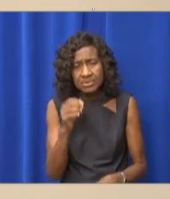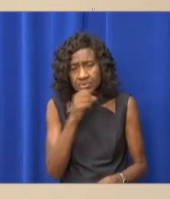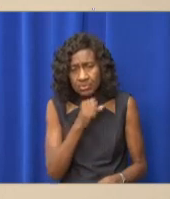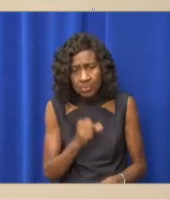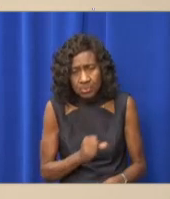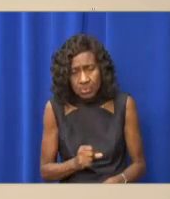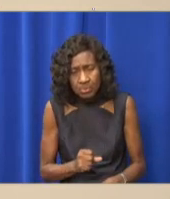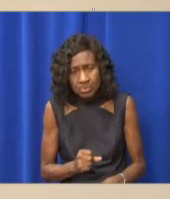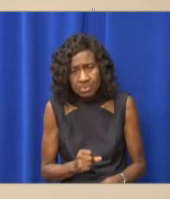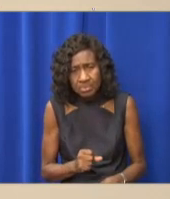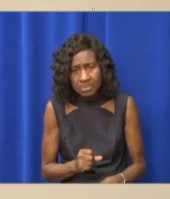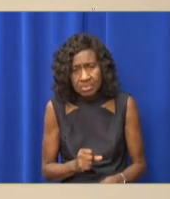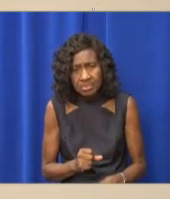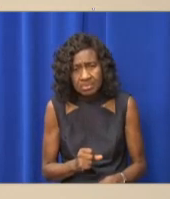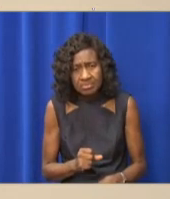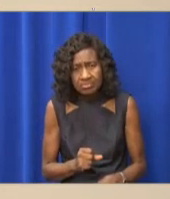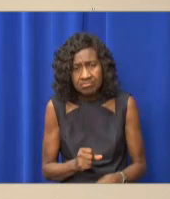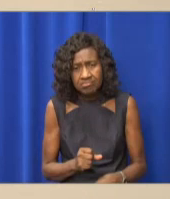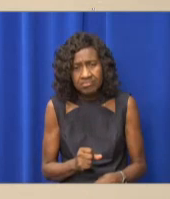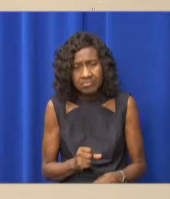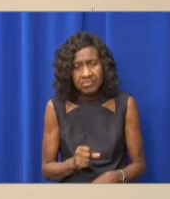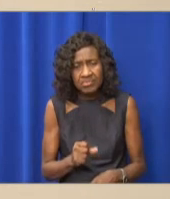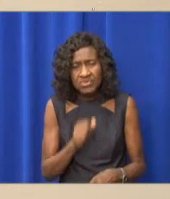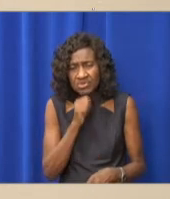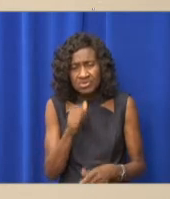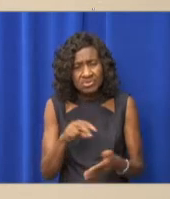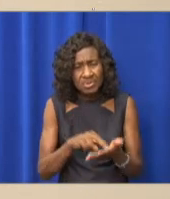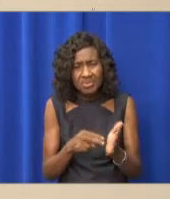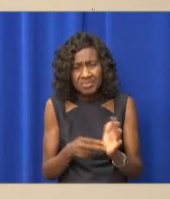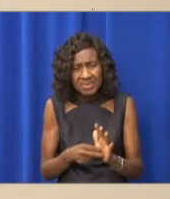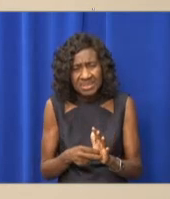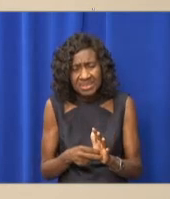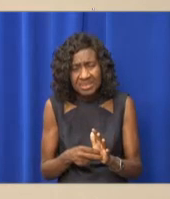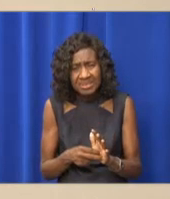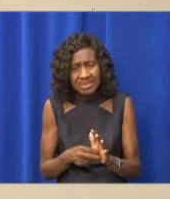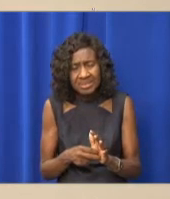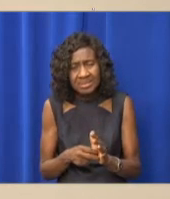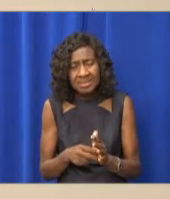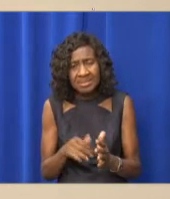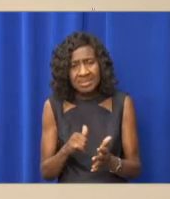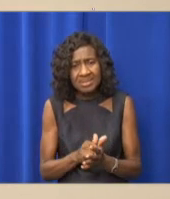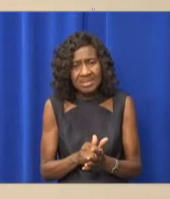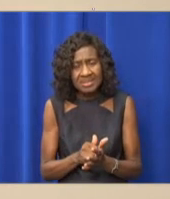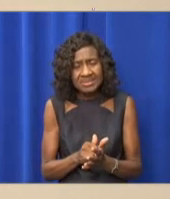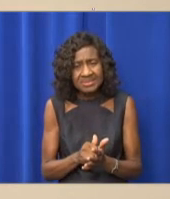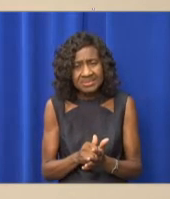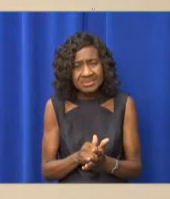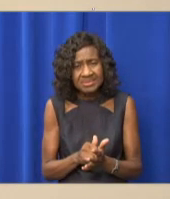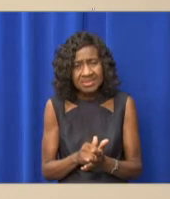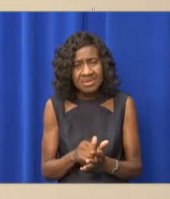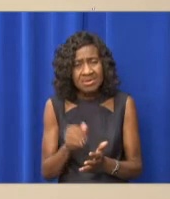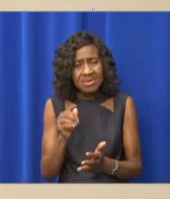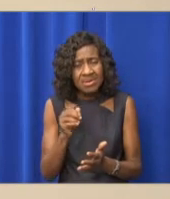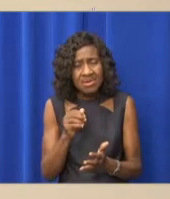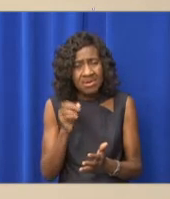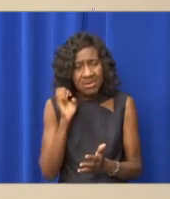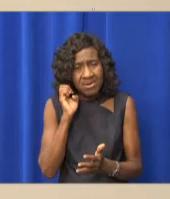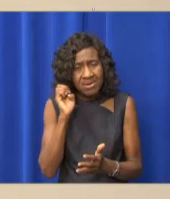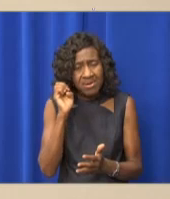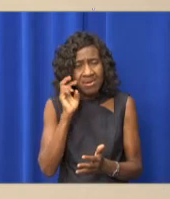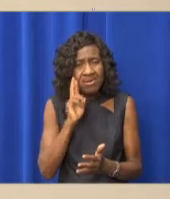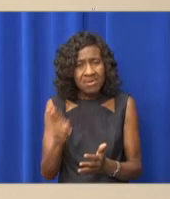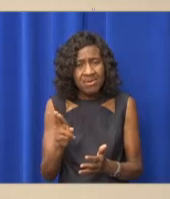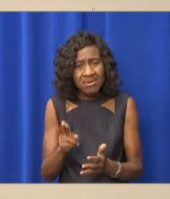does not mean that her right to expect her life to be protected is any less than yours because you are